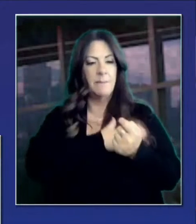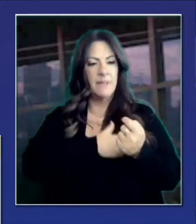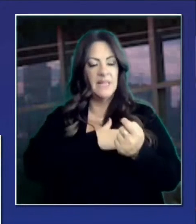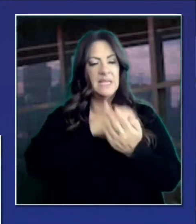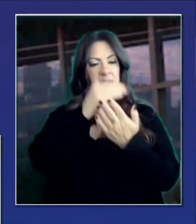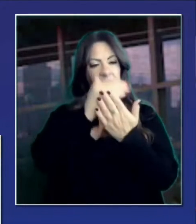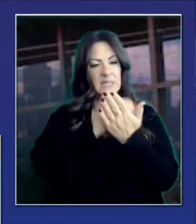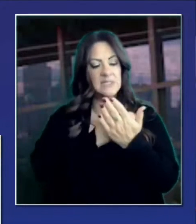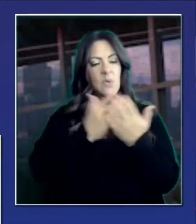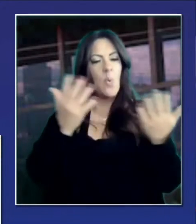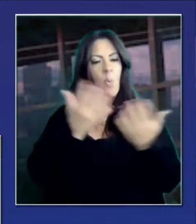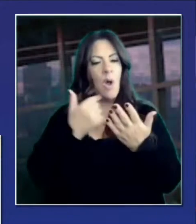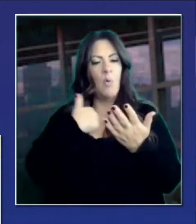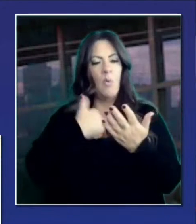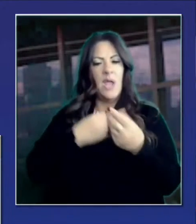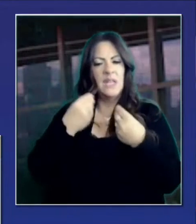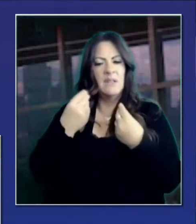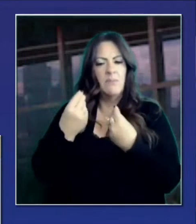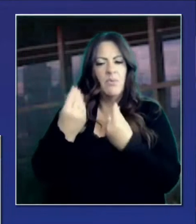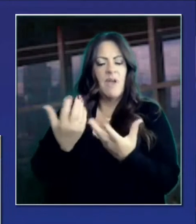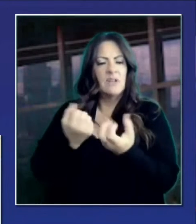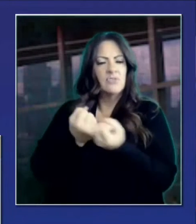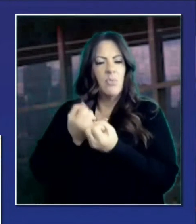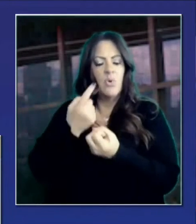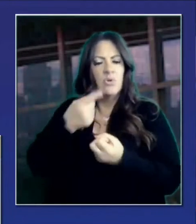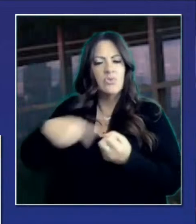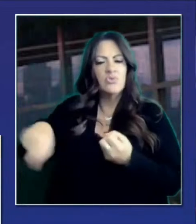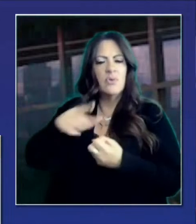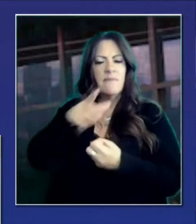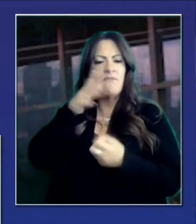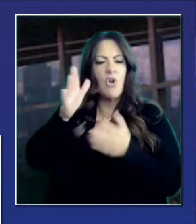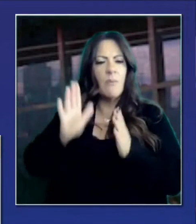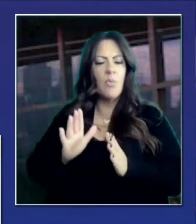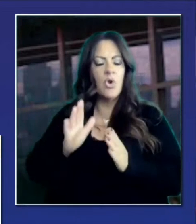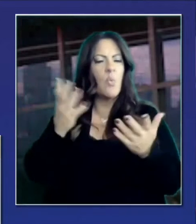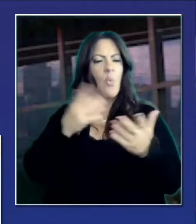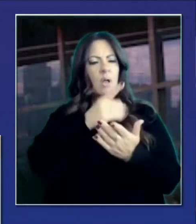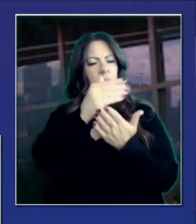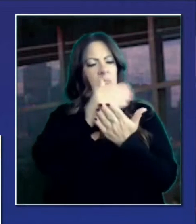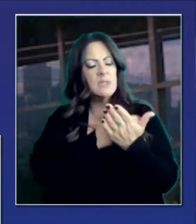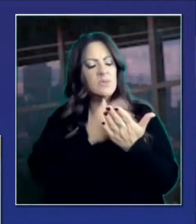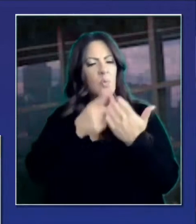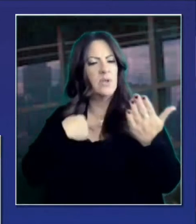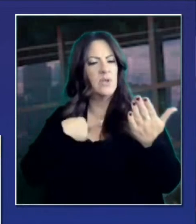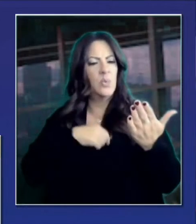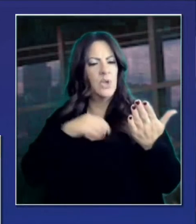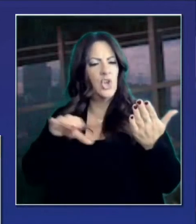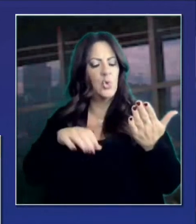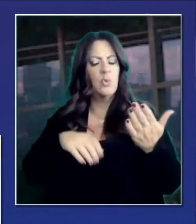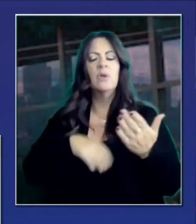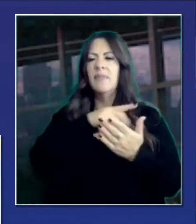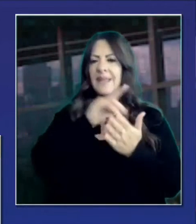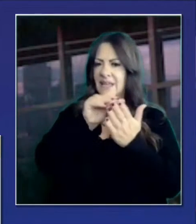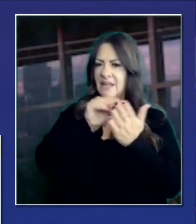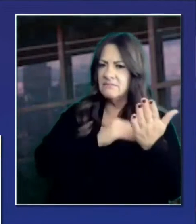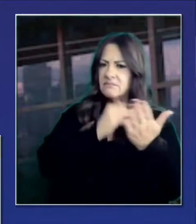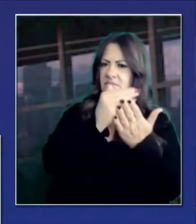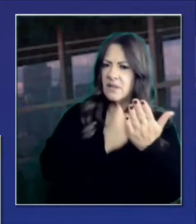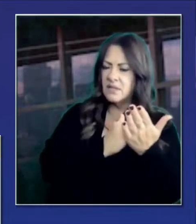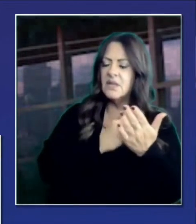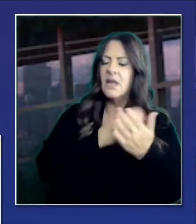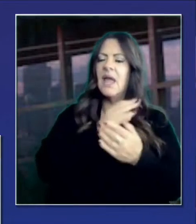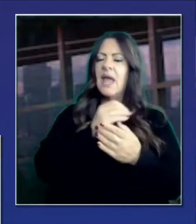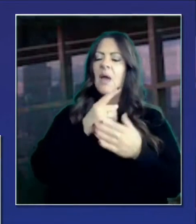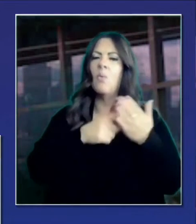provided farm workers since the beginning of this pandemic, and what we're proposing to do that will directly and